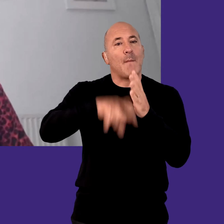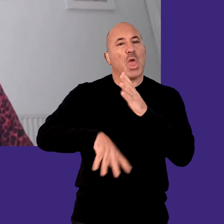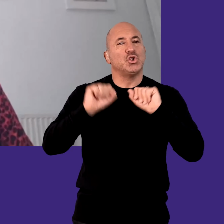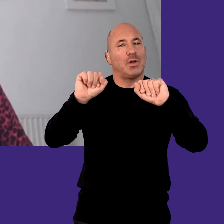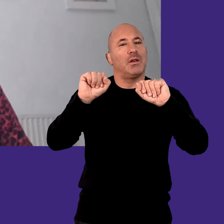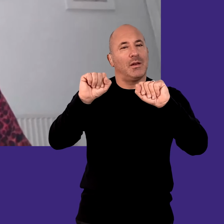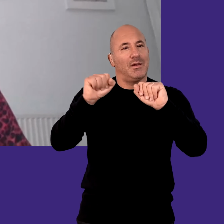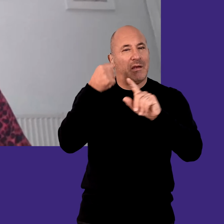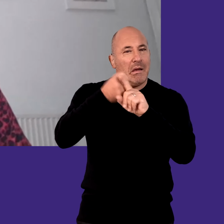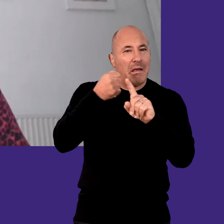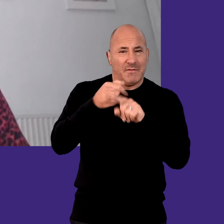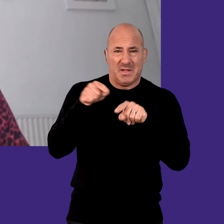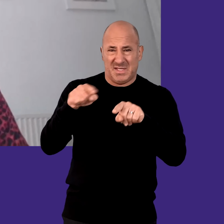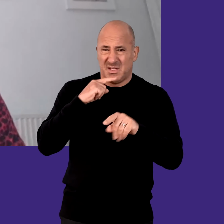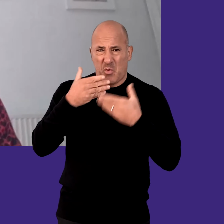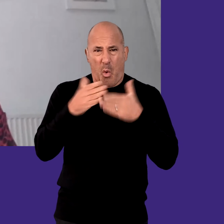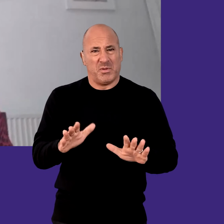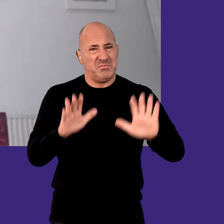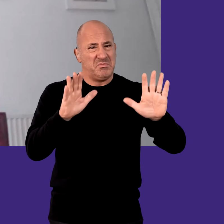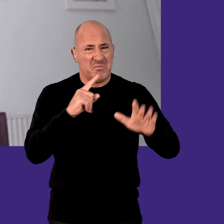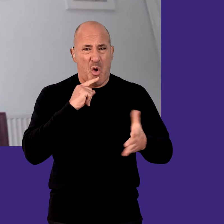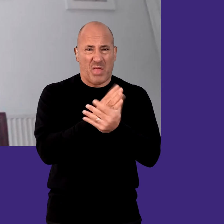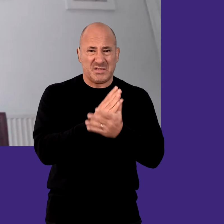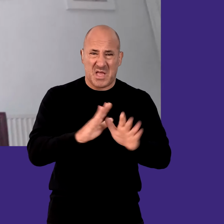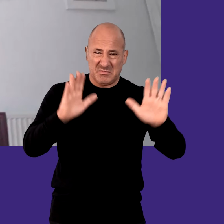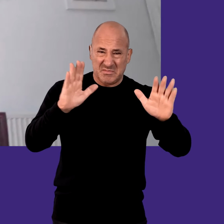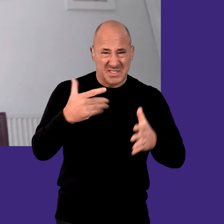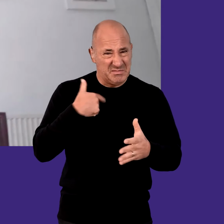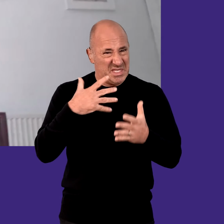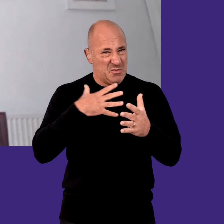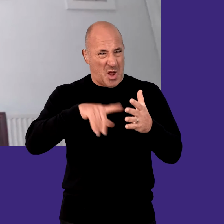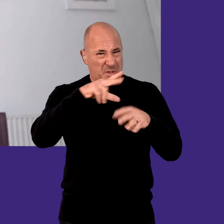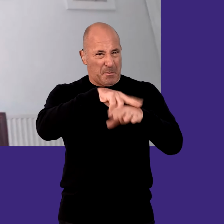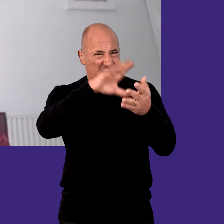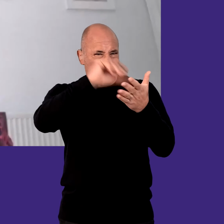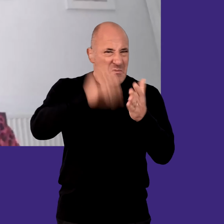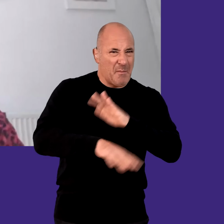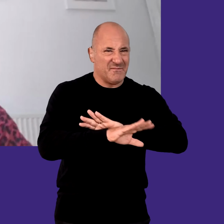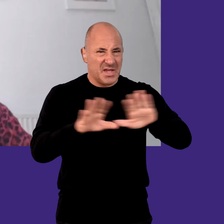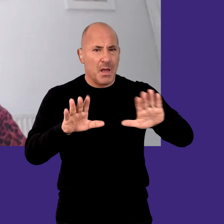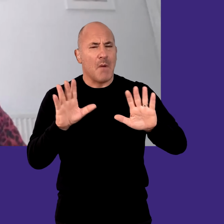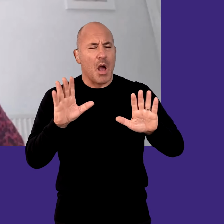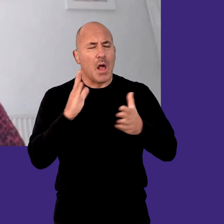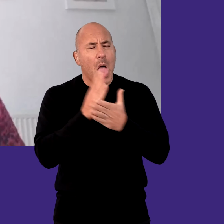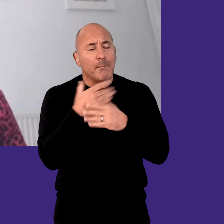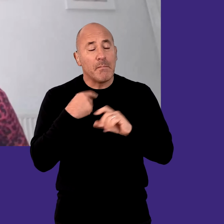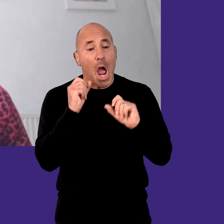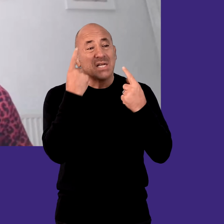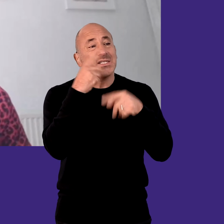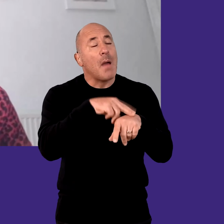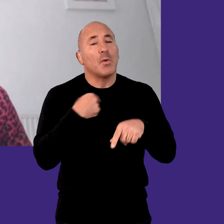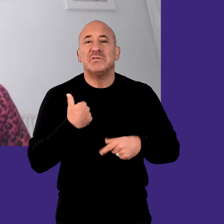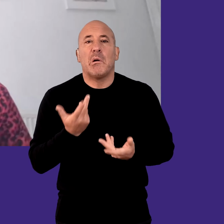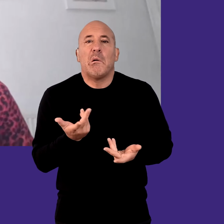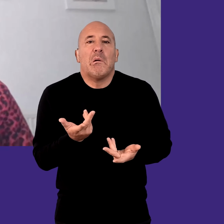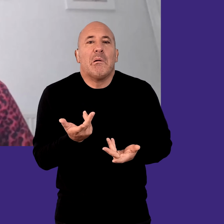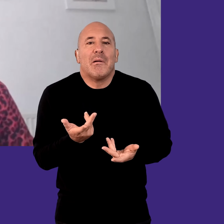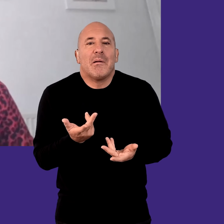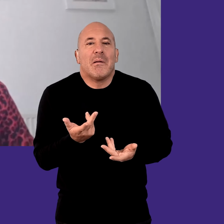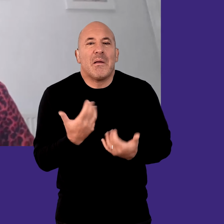police abolitionist, and so for him it was he was very open and very honest to say that